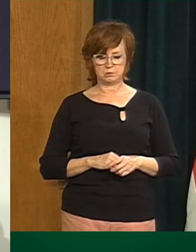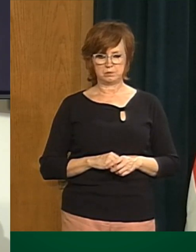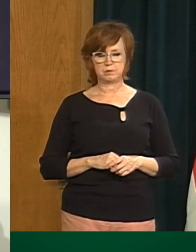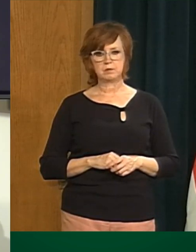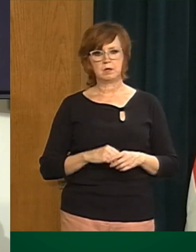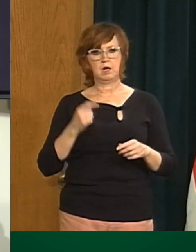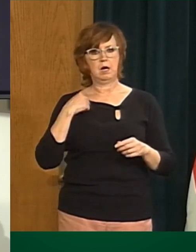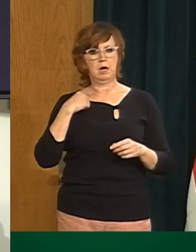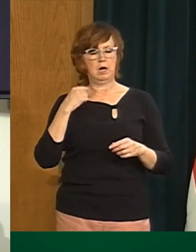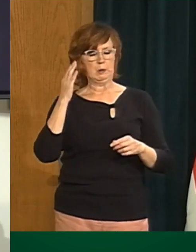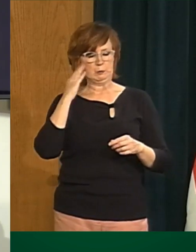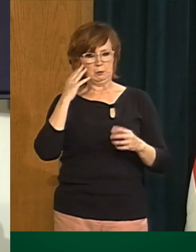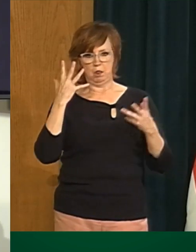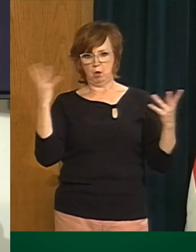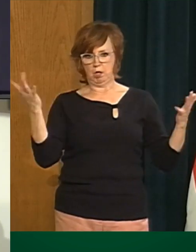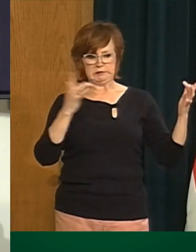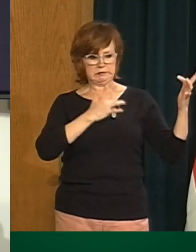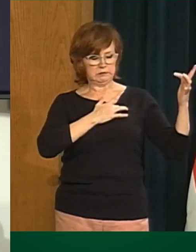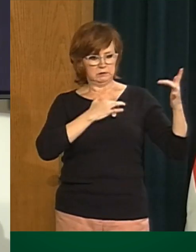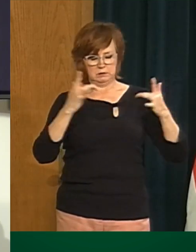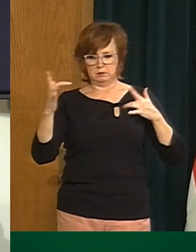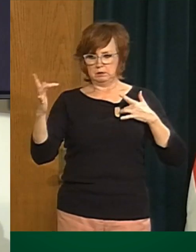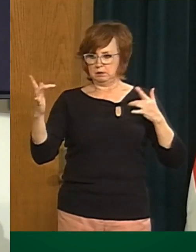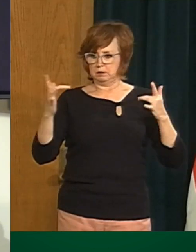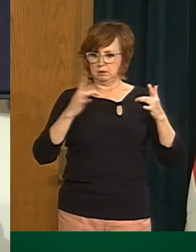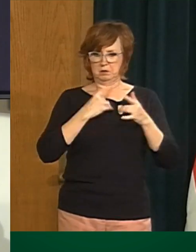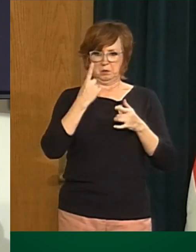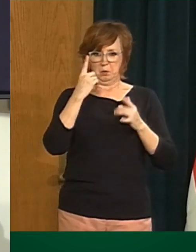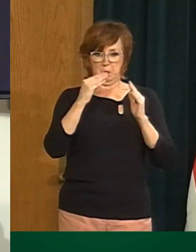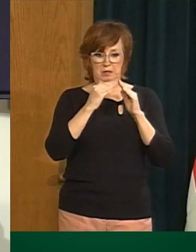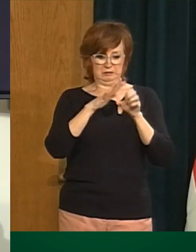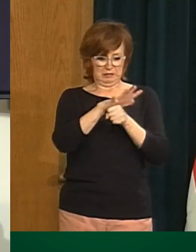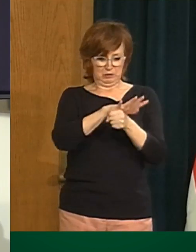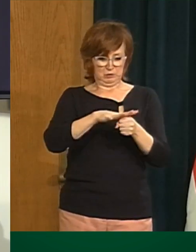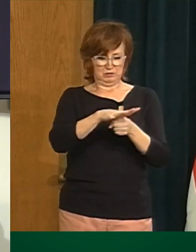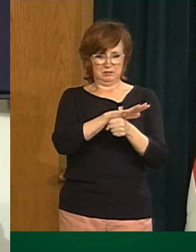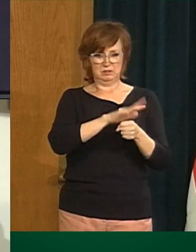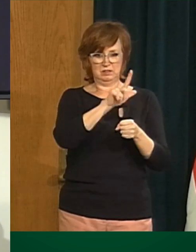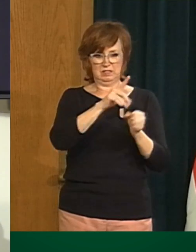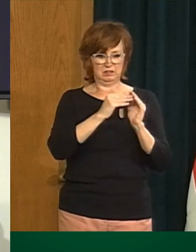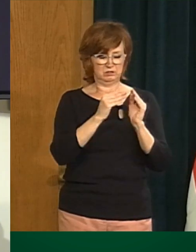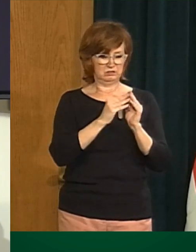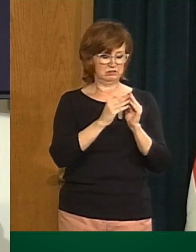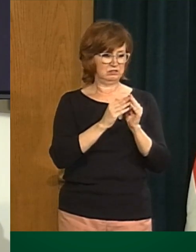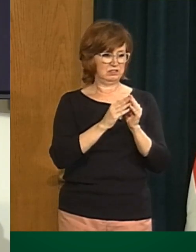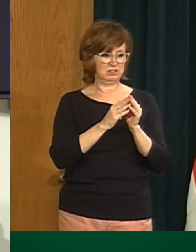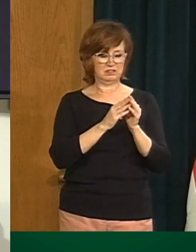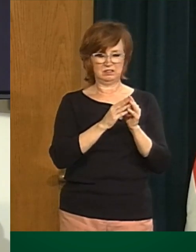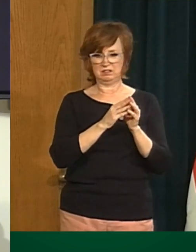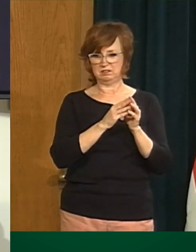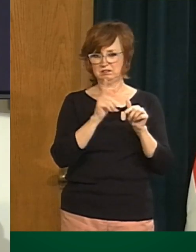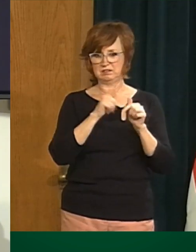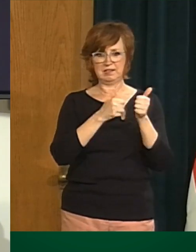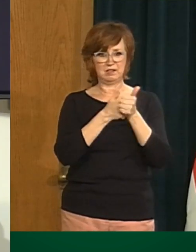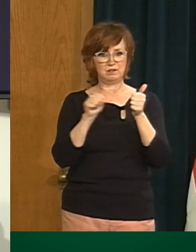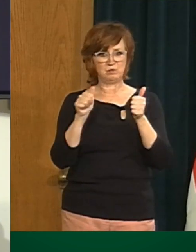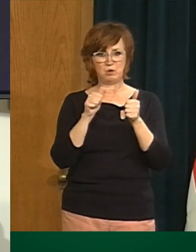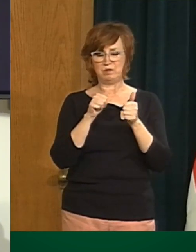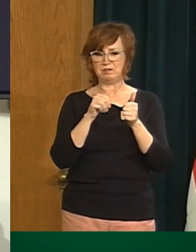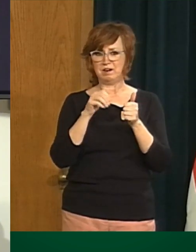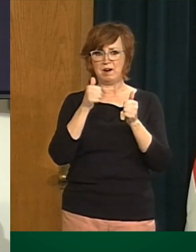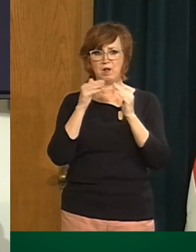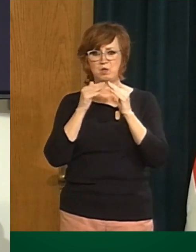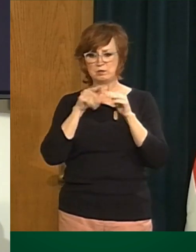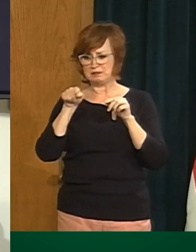community in the north or I guess in the south, simply because if you're in a small town, you're going to other communities